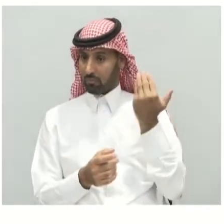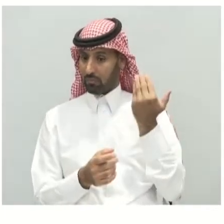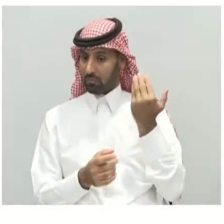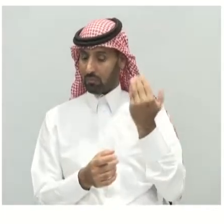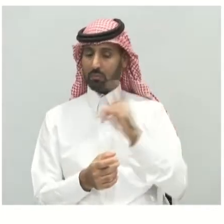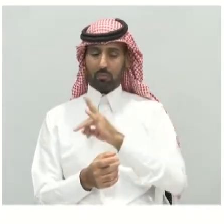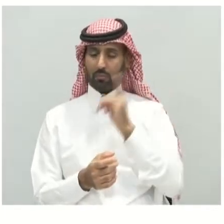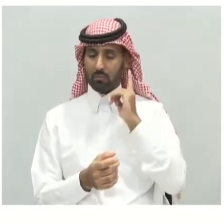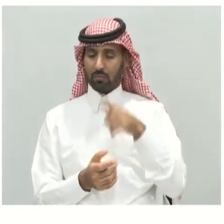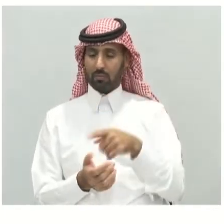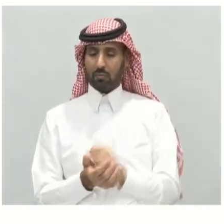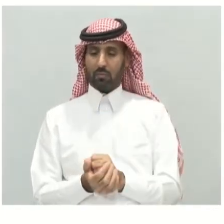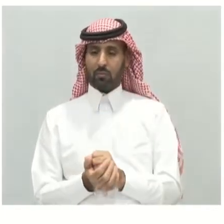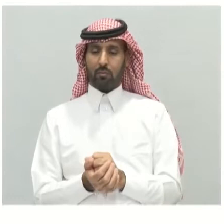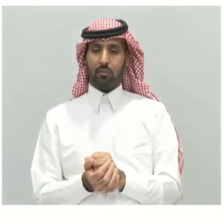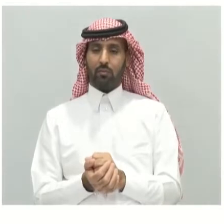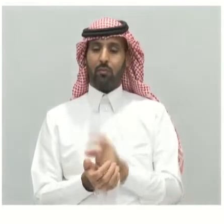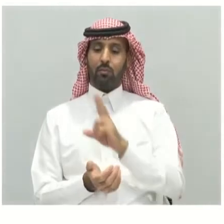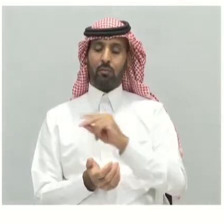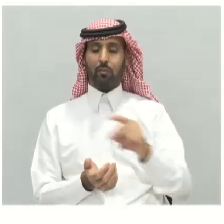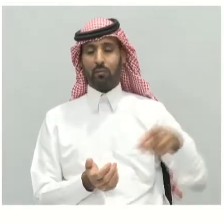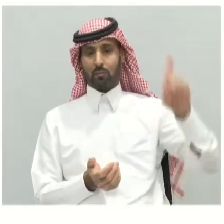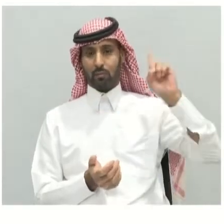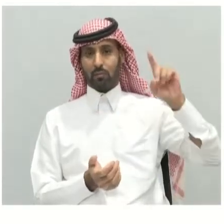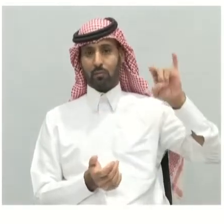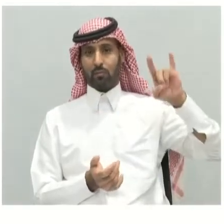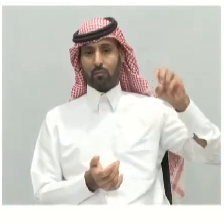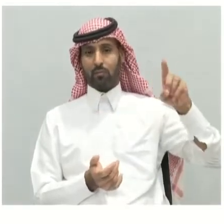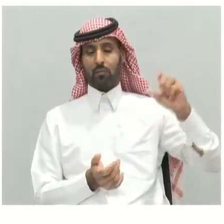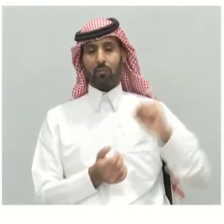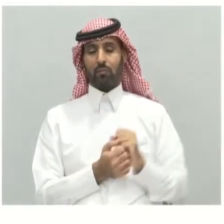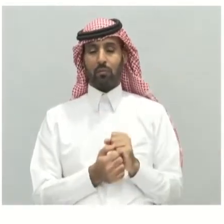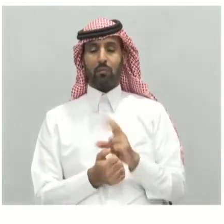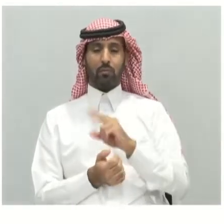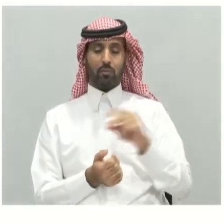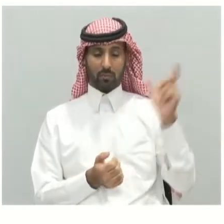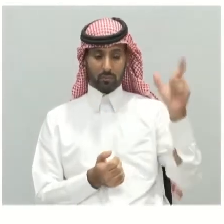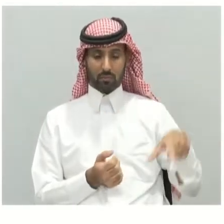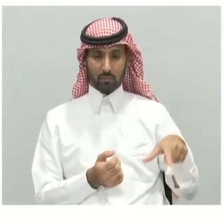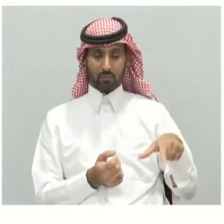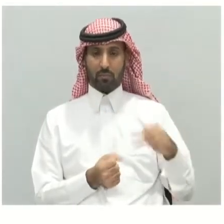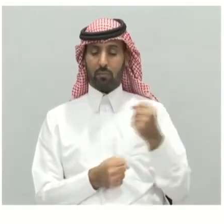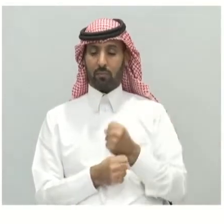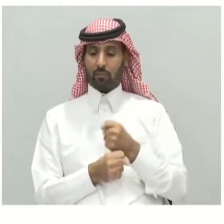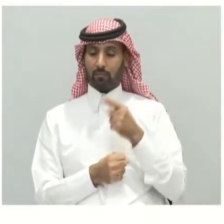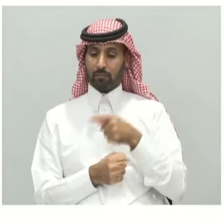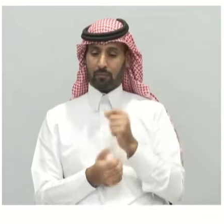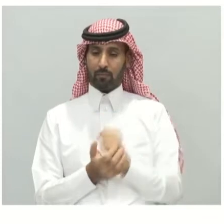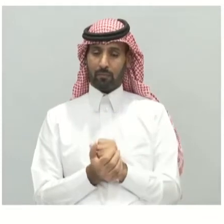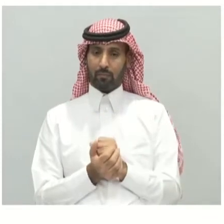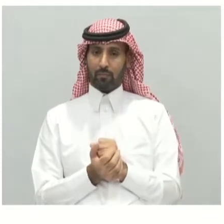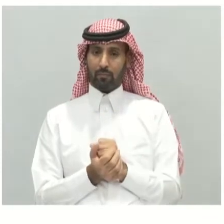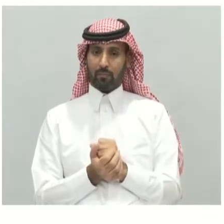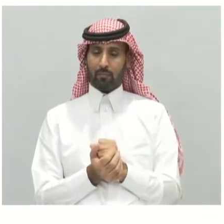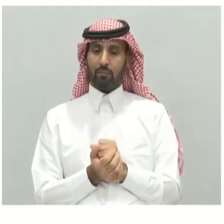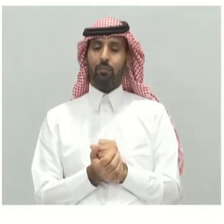verb infinitive. So how do we form it? We have did, the subject of the sentence, and the verb infinitive. The answer